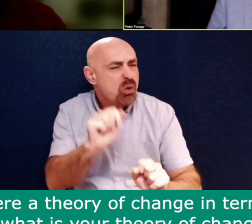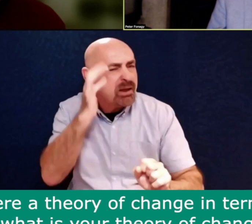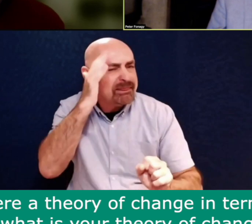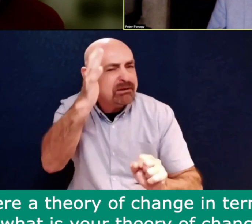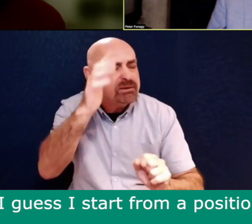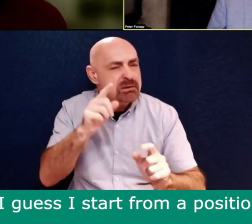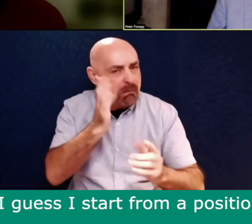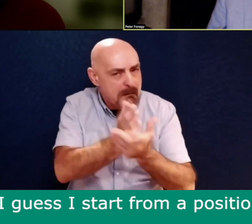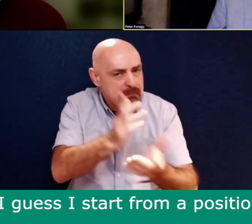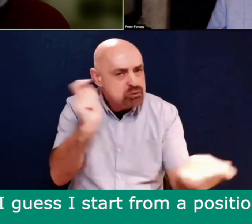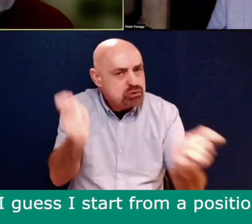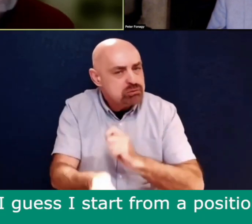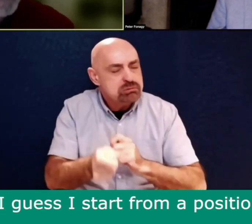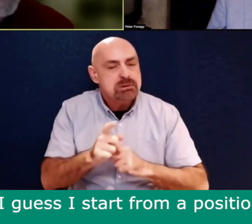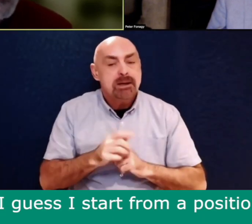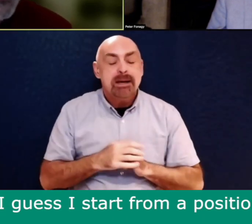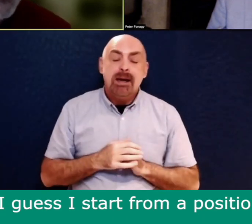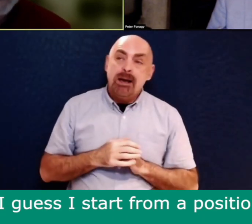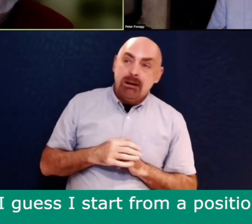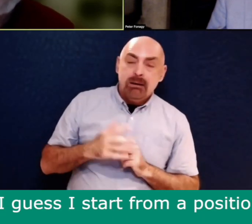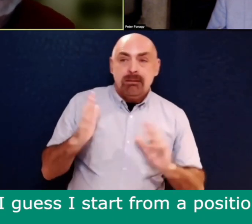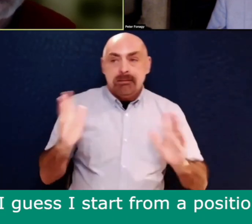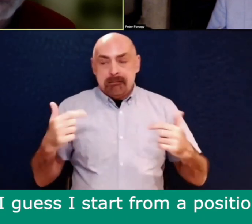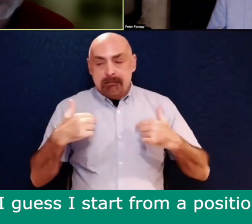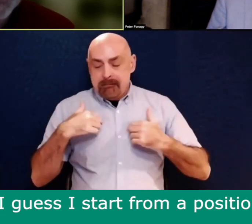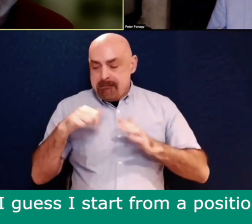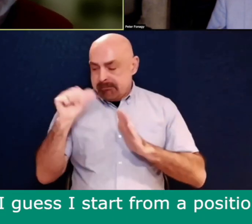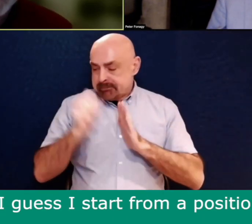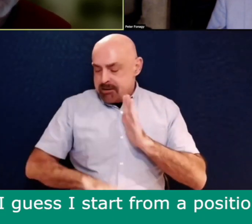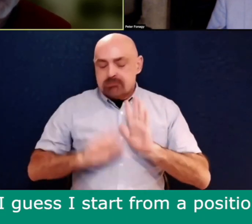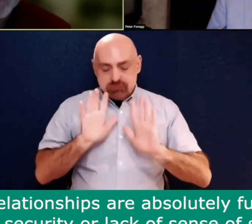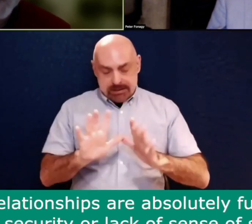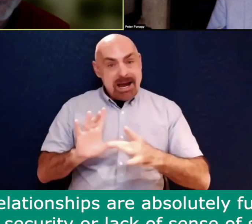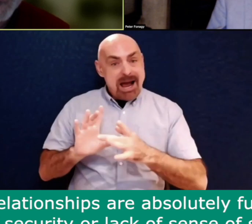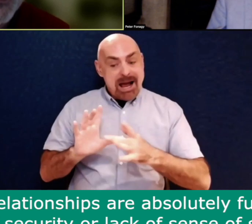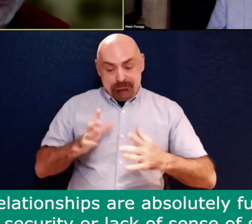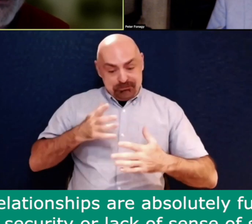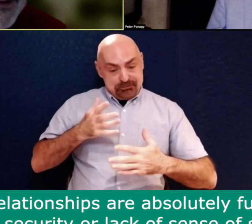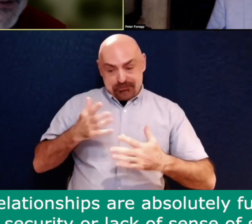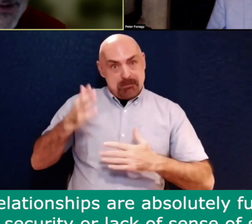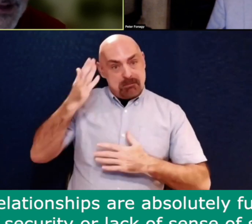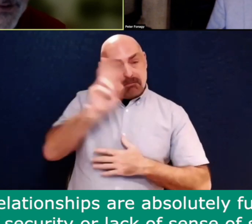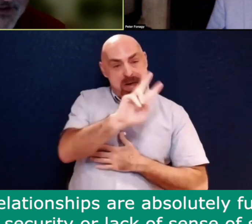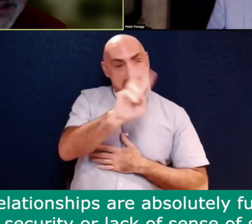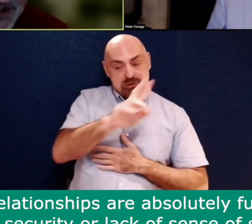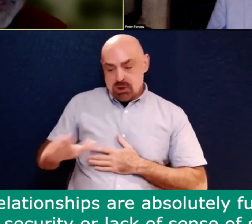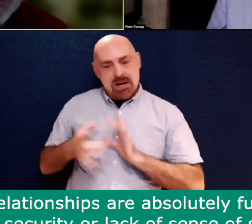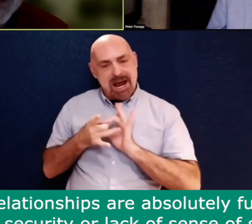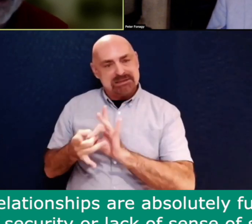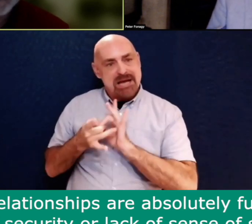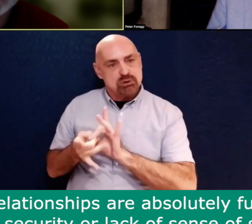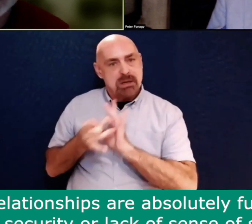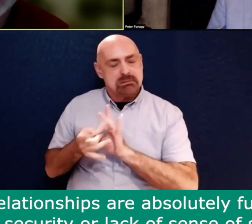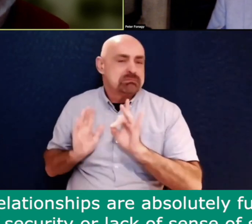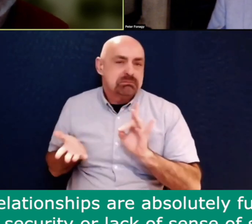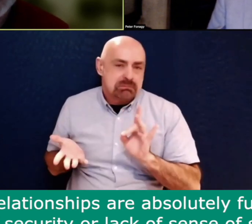Yeah. Well, I start from a position of attachment. That those very